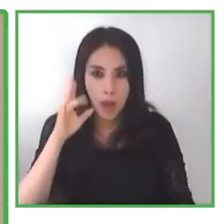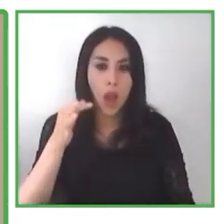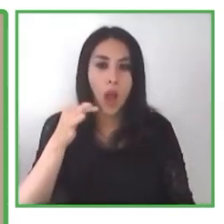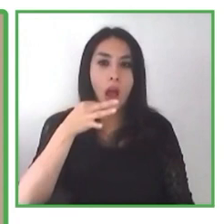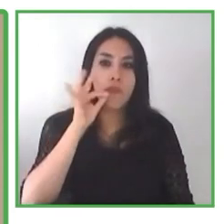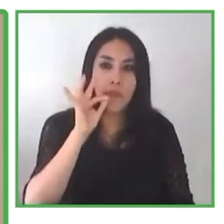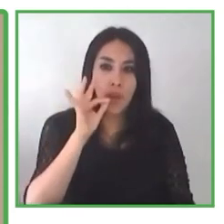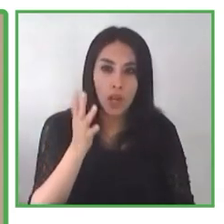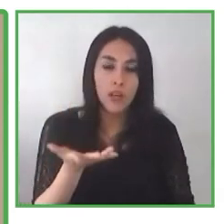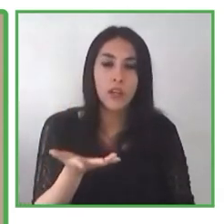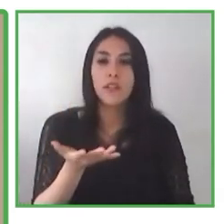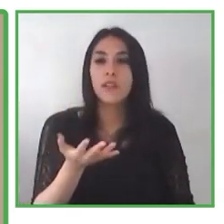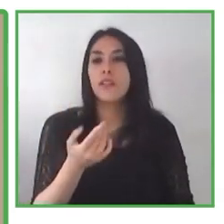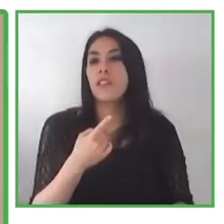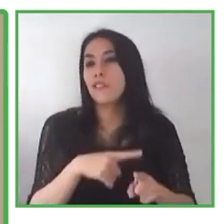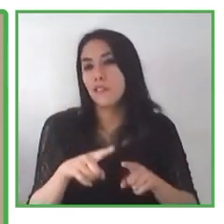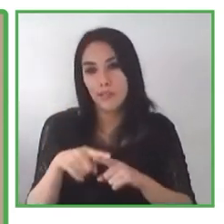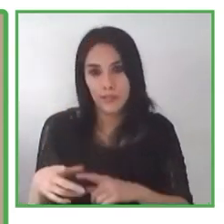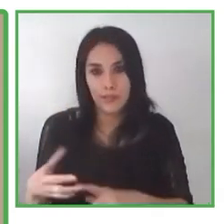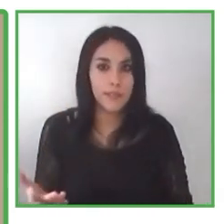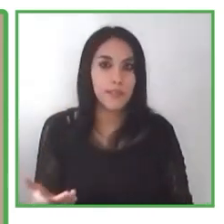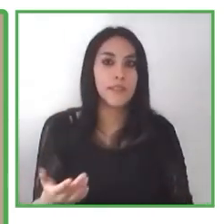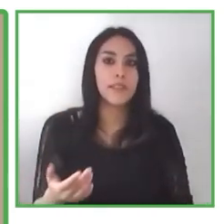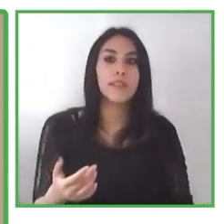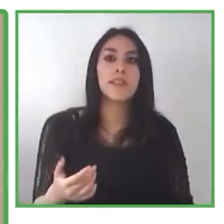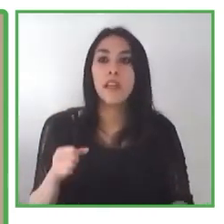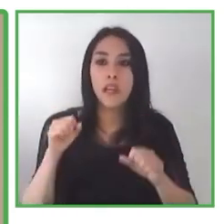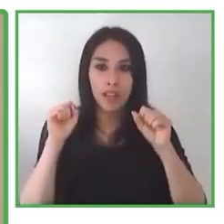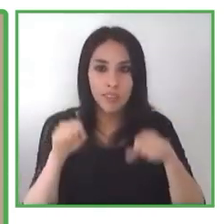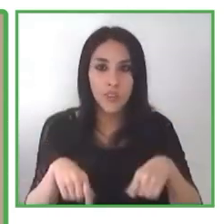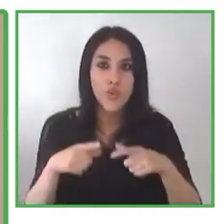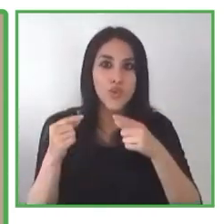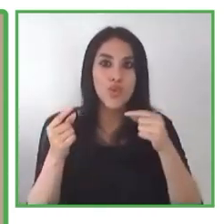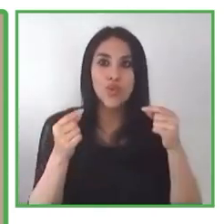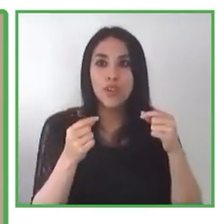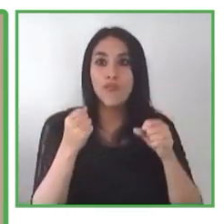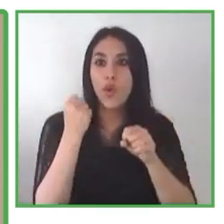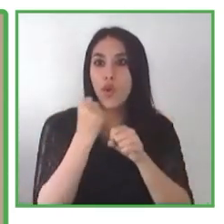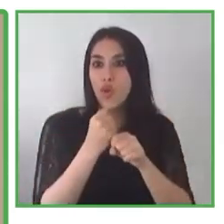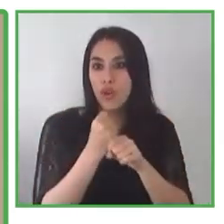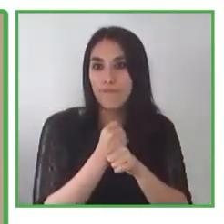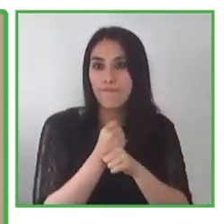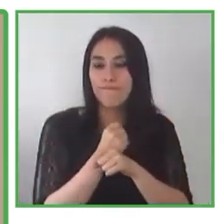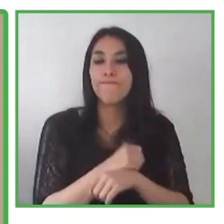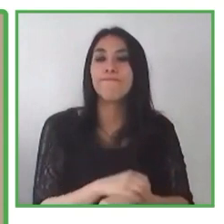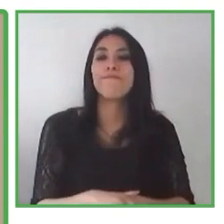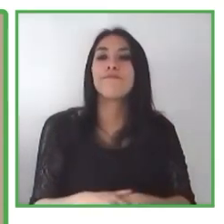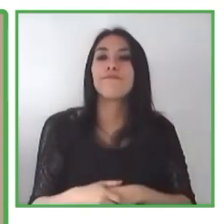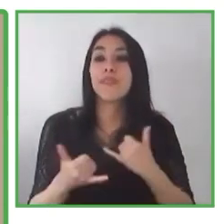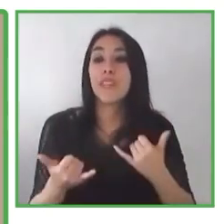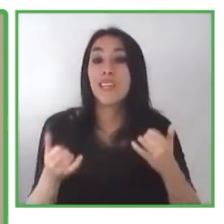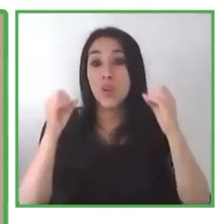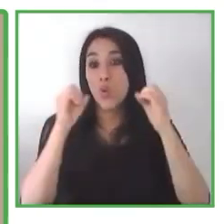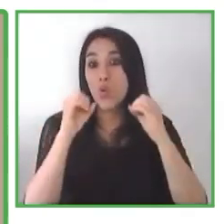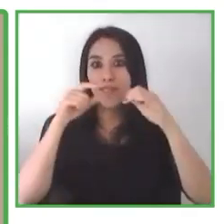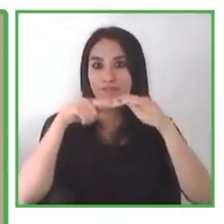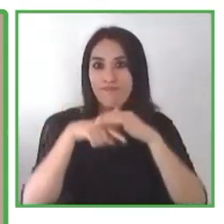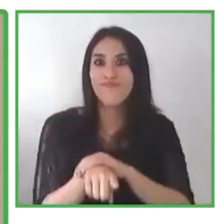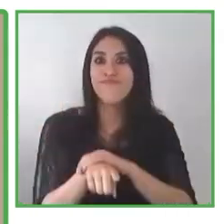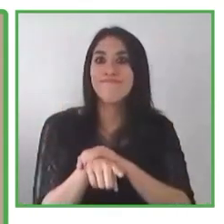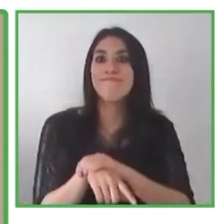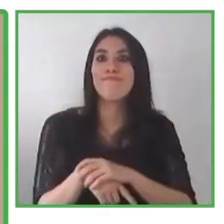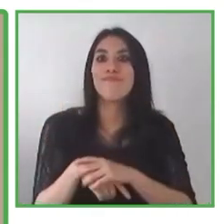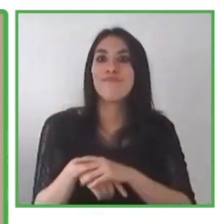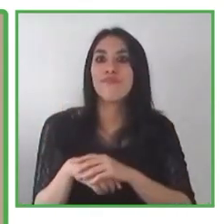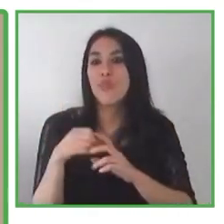cafeterias, and other reasonable places and tools to be able to perform work are not